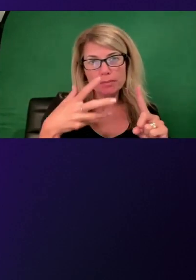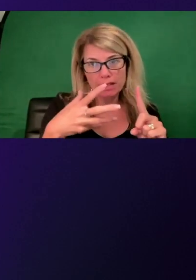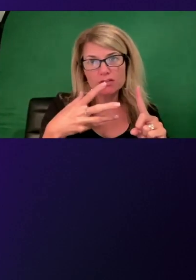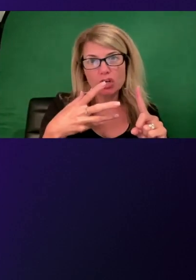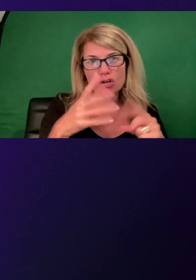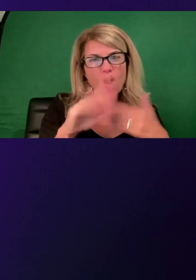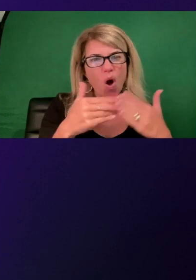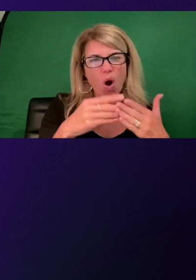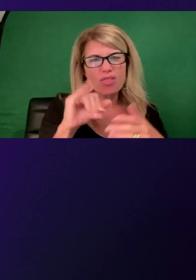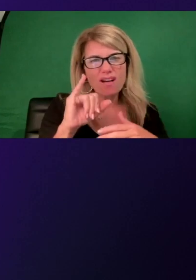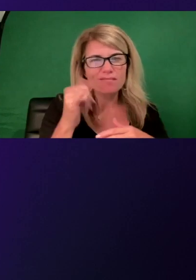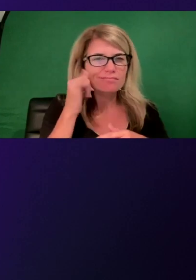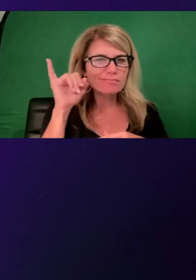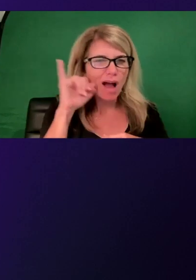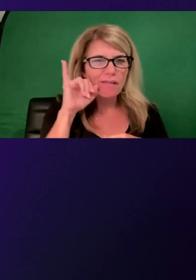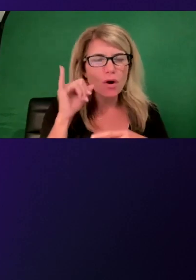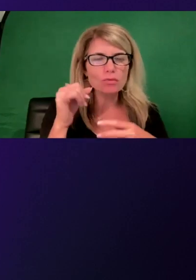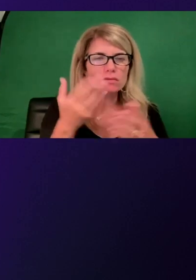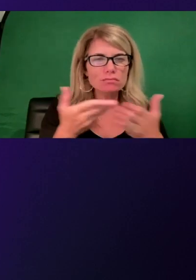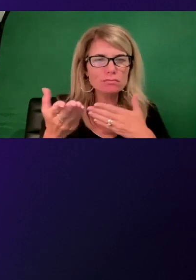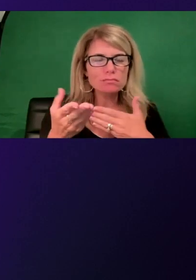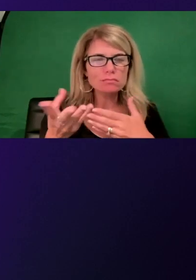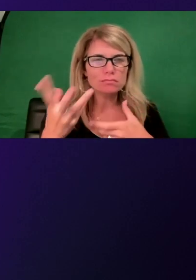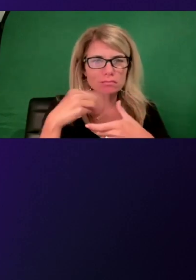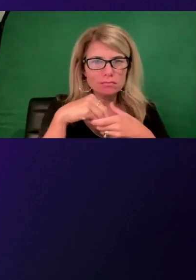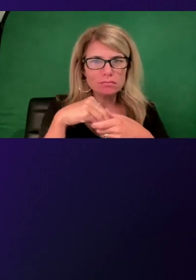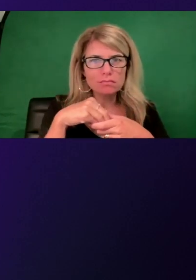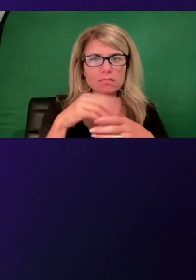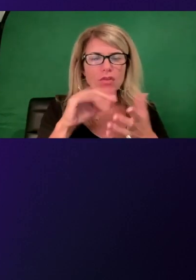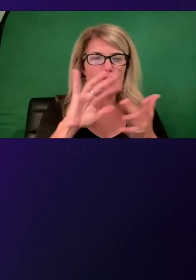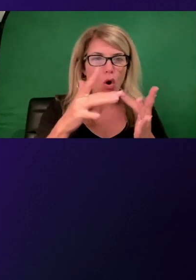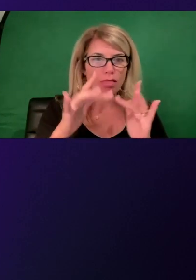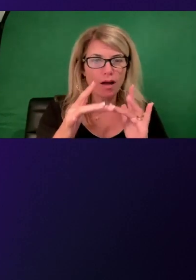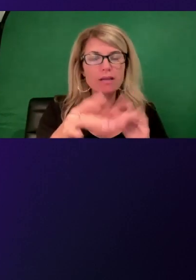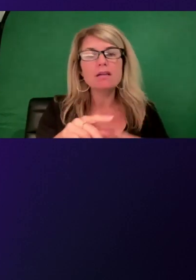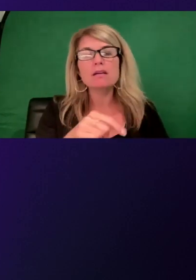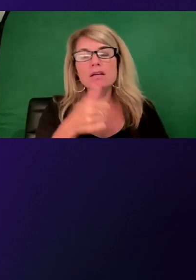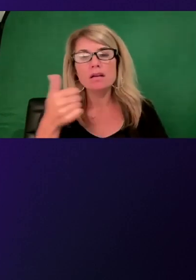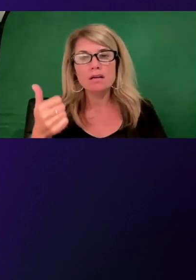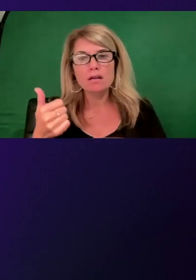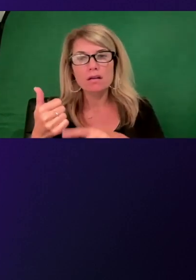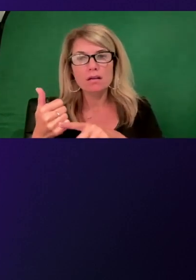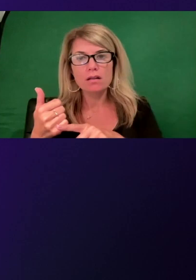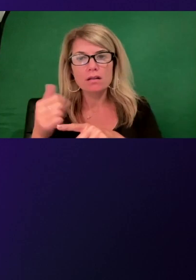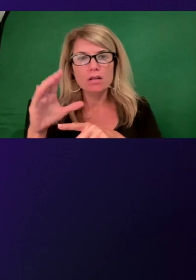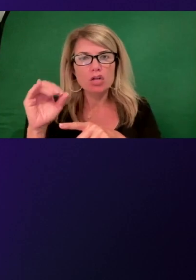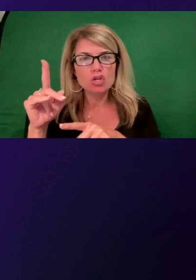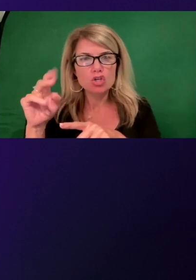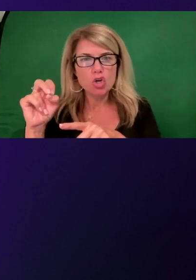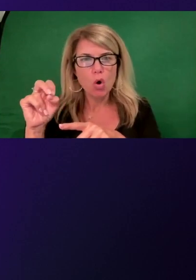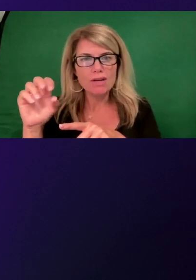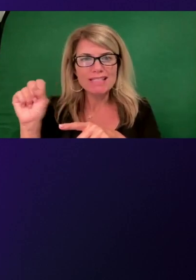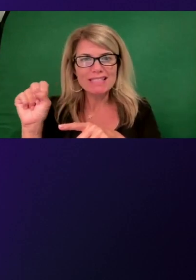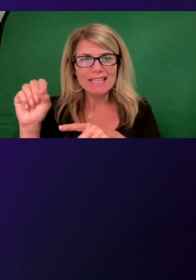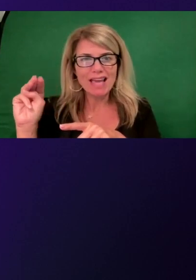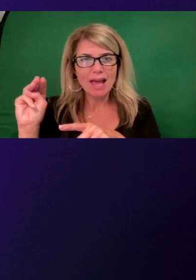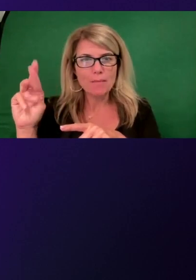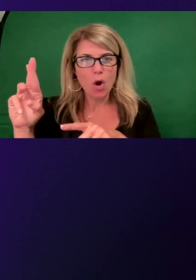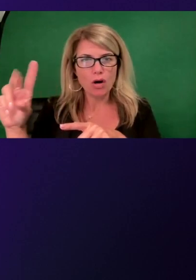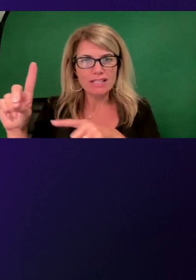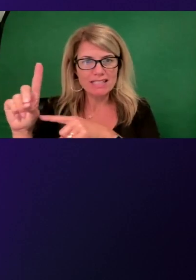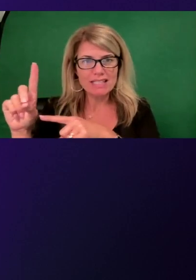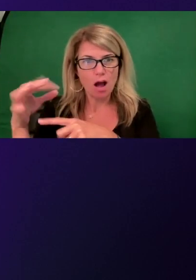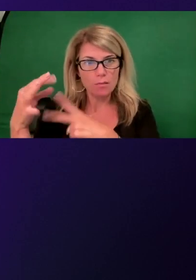I-family instances come into play, and those are all Nitro SSD based. The other one is the core instance, the CMRD instances. Those also